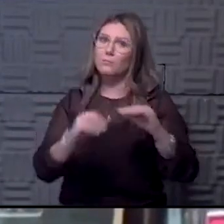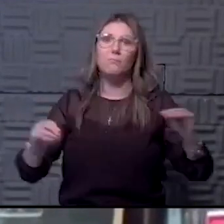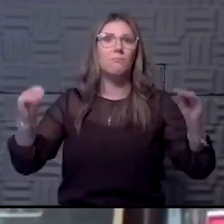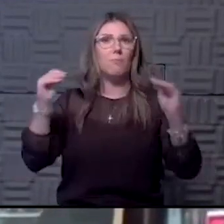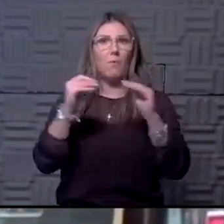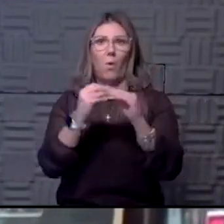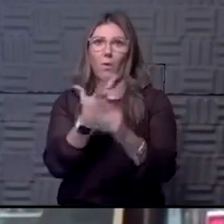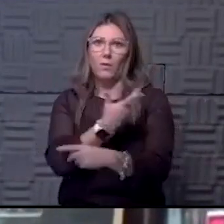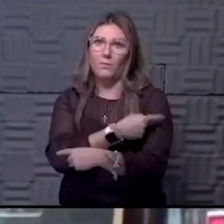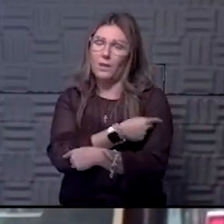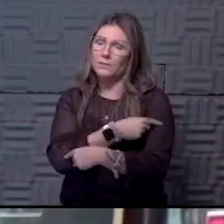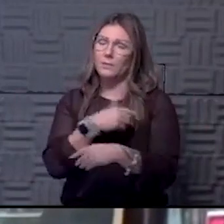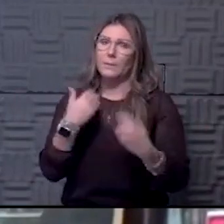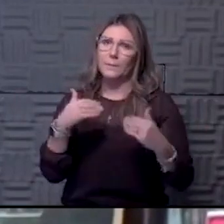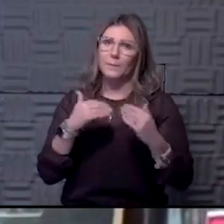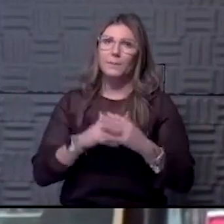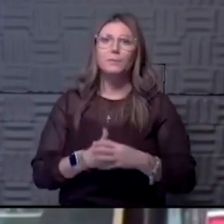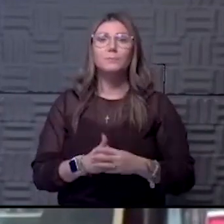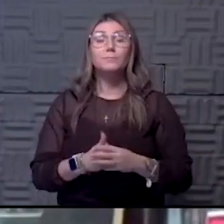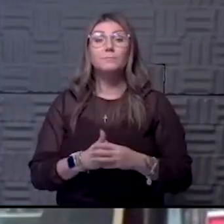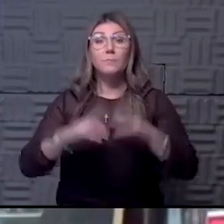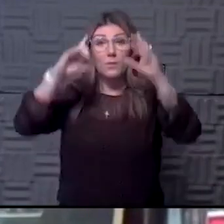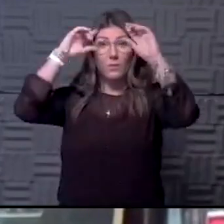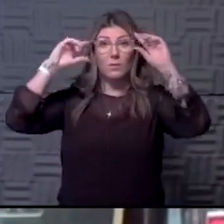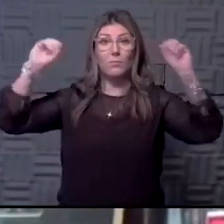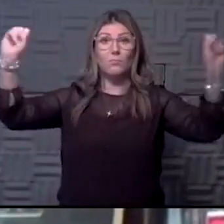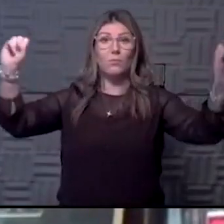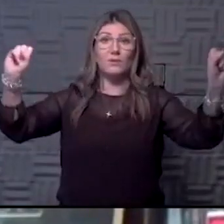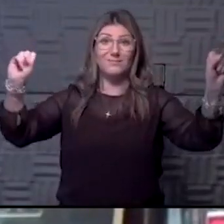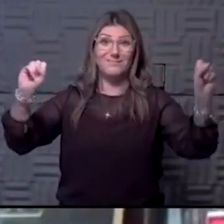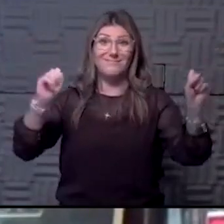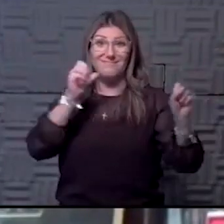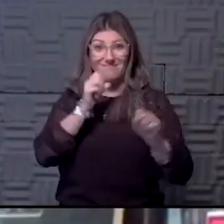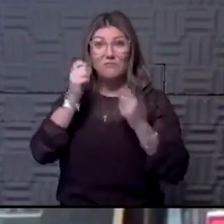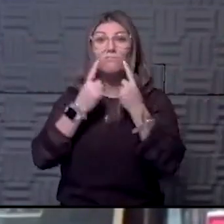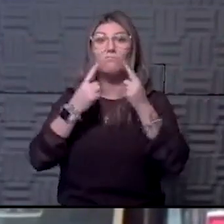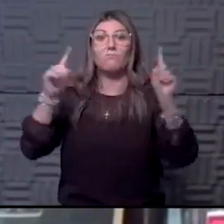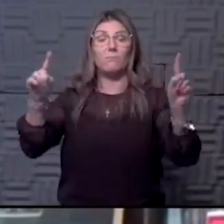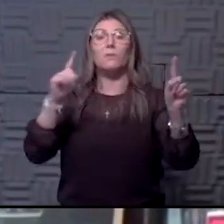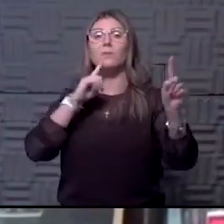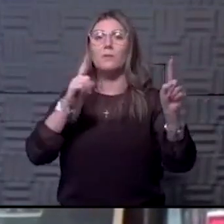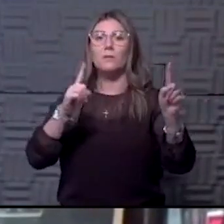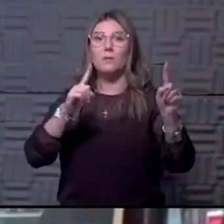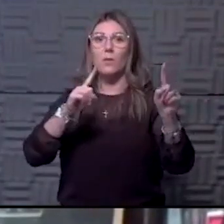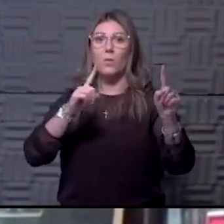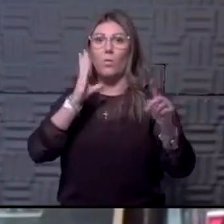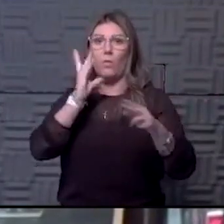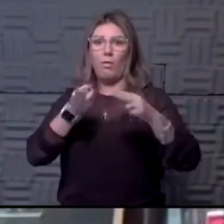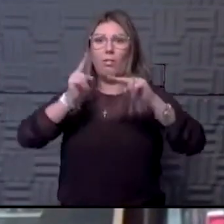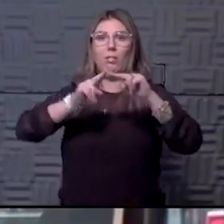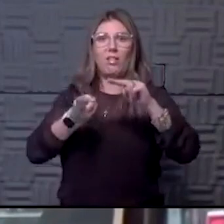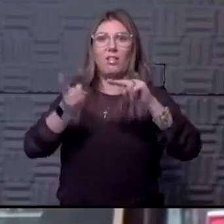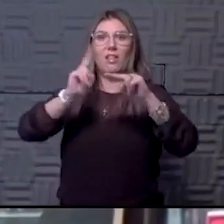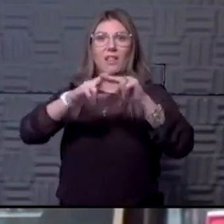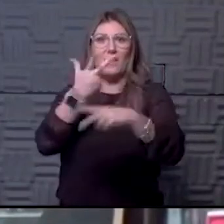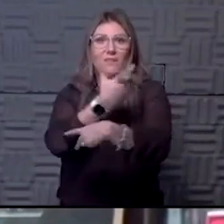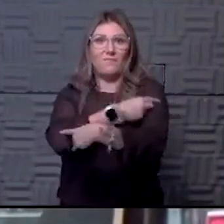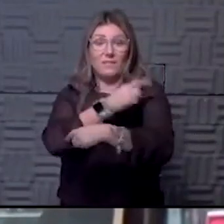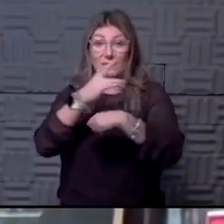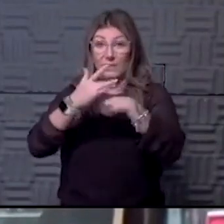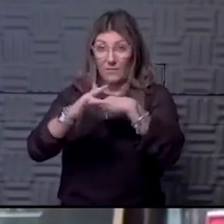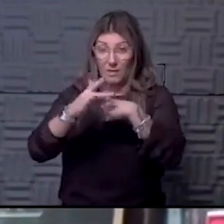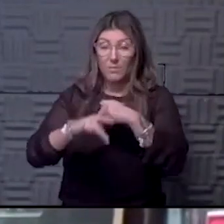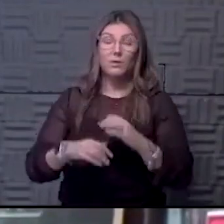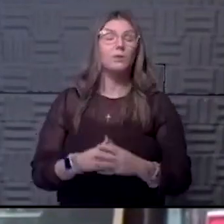vaccine. And the president announced yesterday an increasing amount of the vaccine to be available.